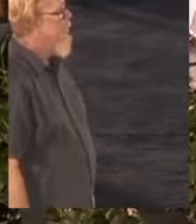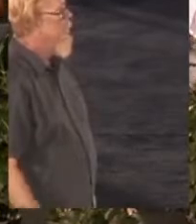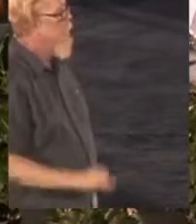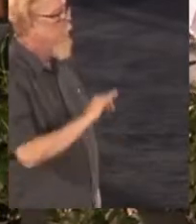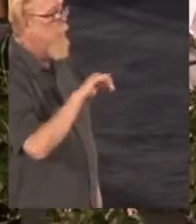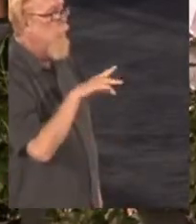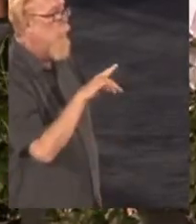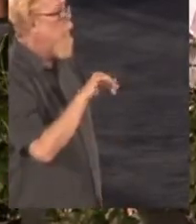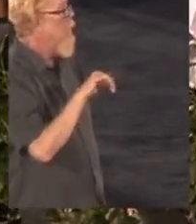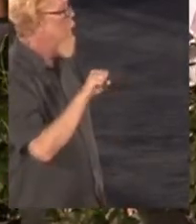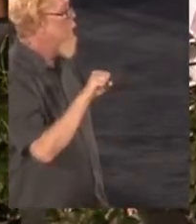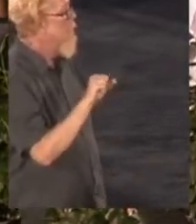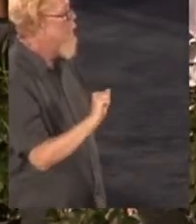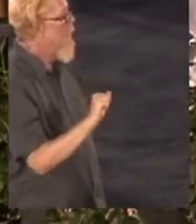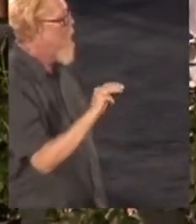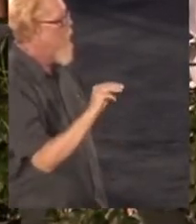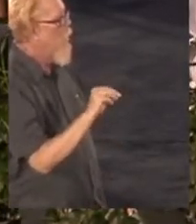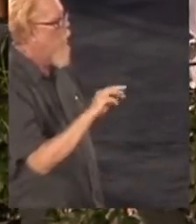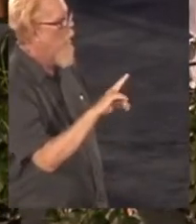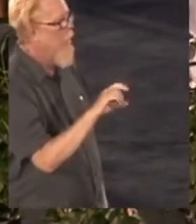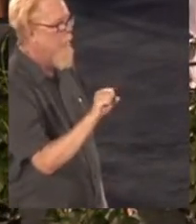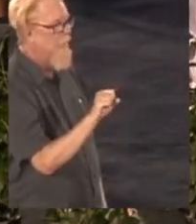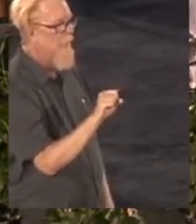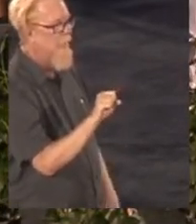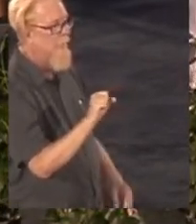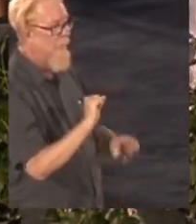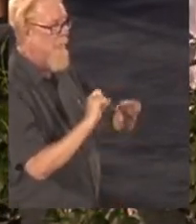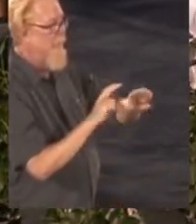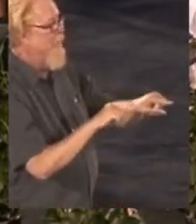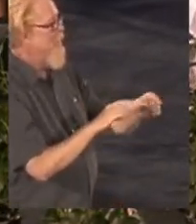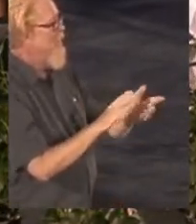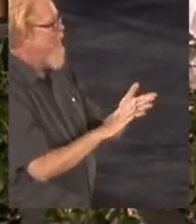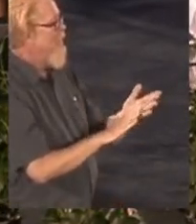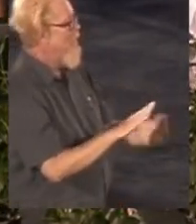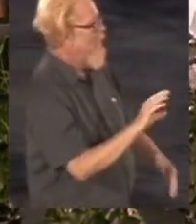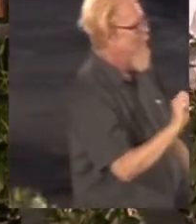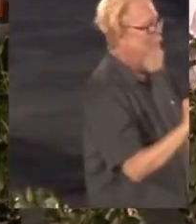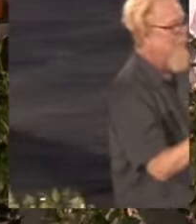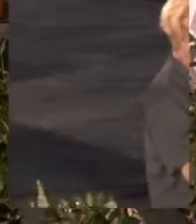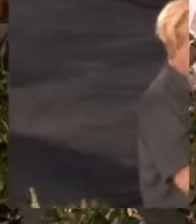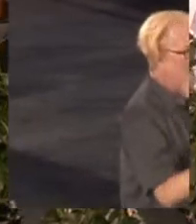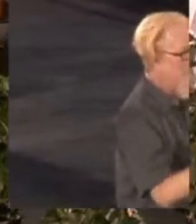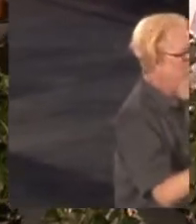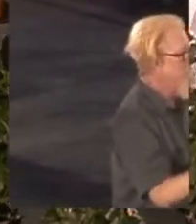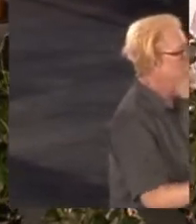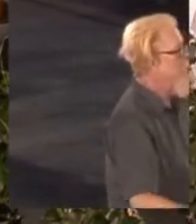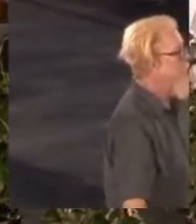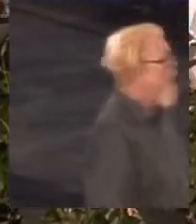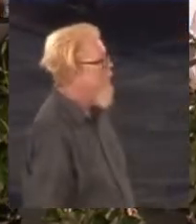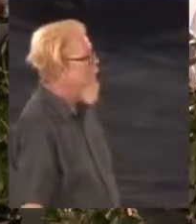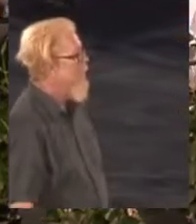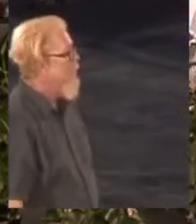Ulises Morales will be attending St. Phillips College.